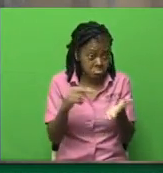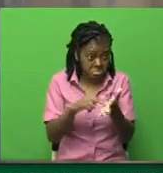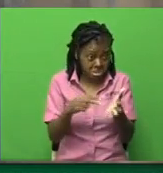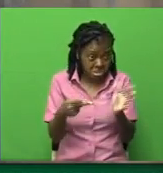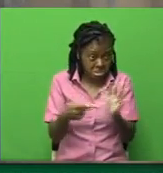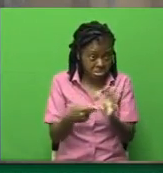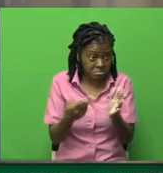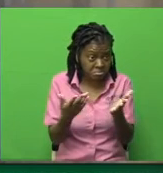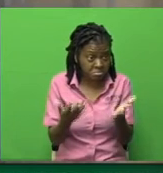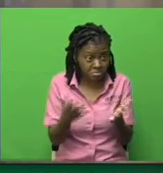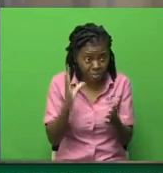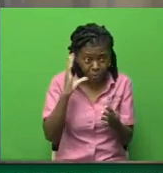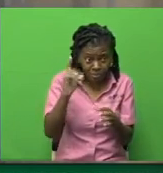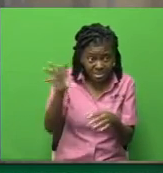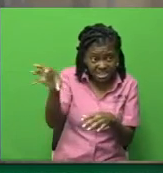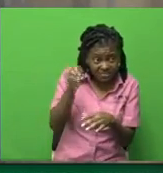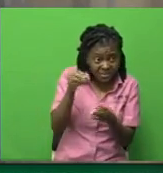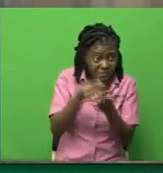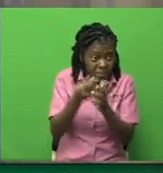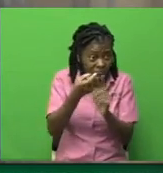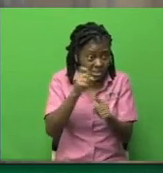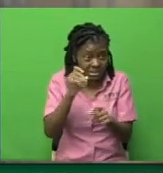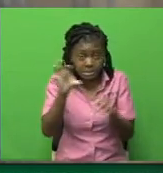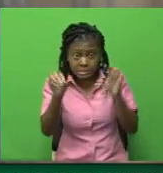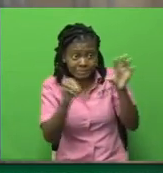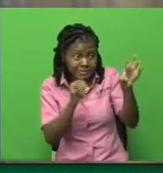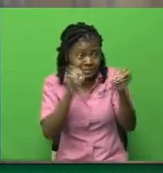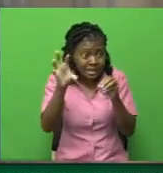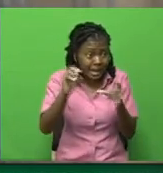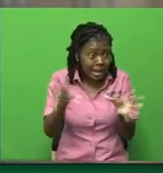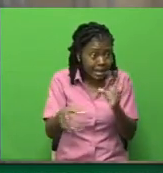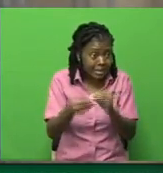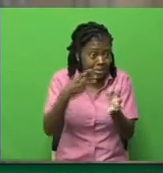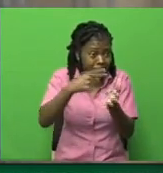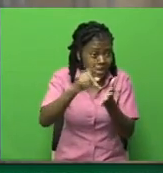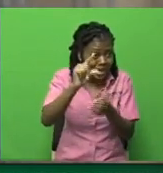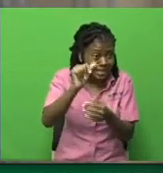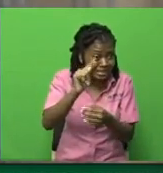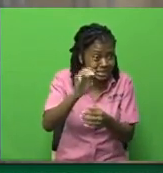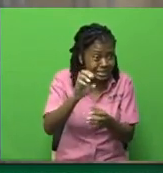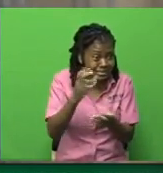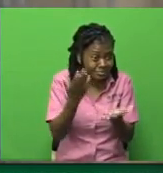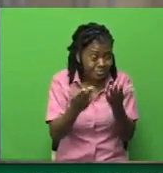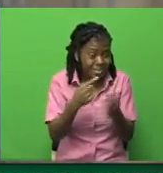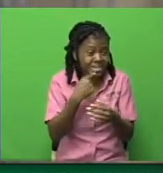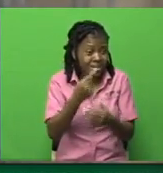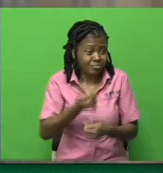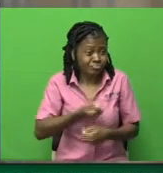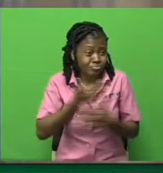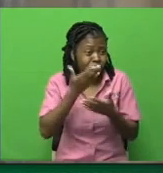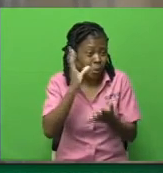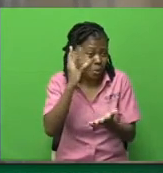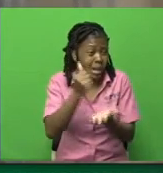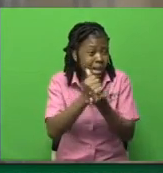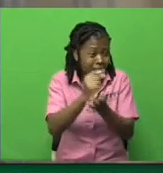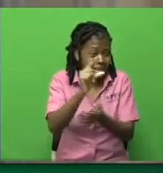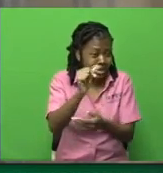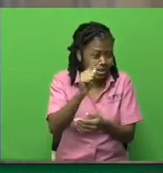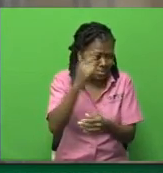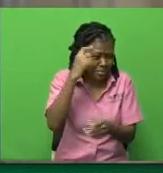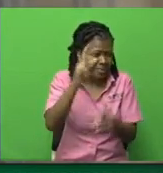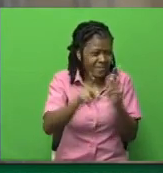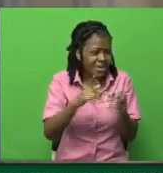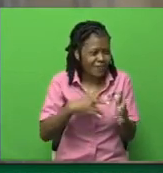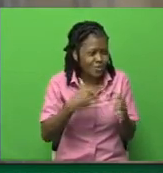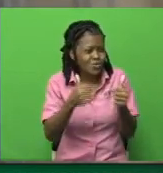no estimates so I think I think this was just a promise to make people feel good I'm giving out a handle no money estimated for this